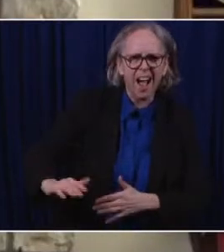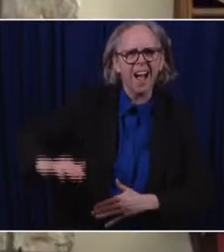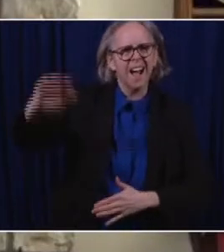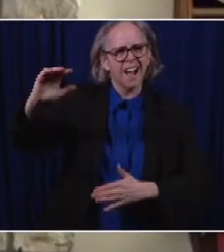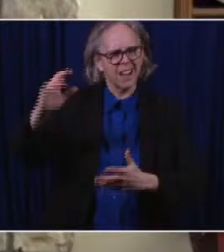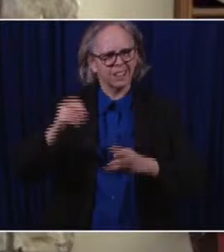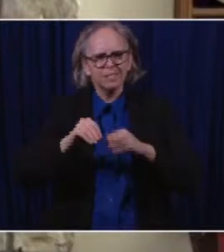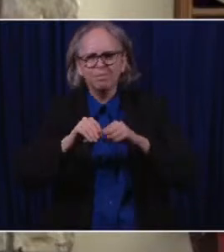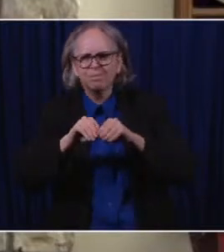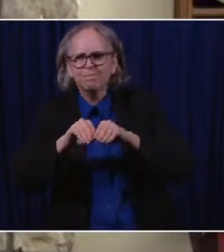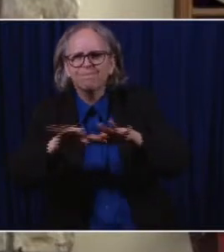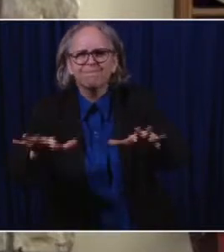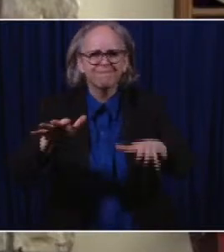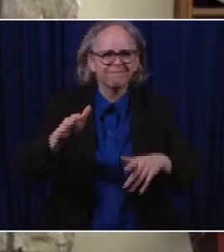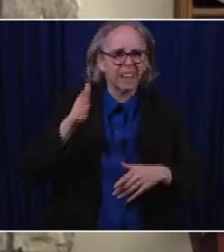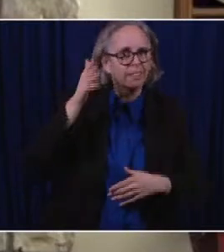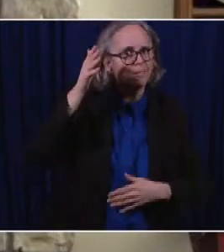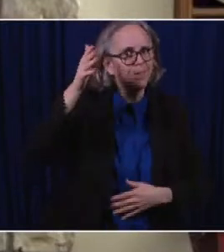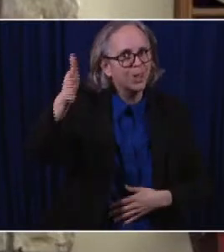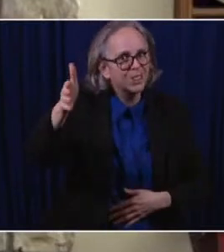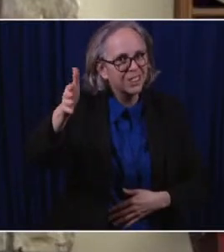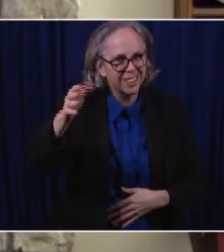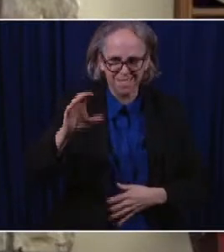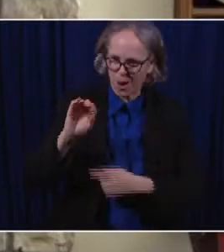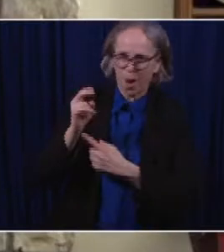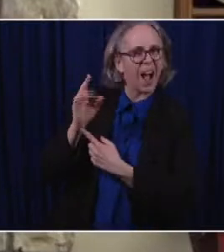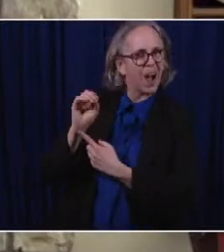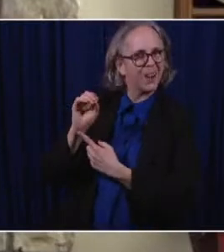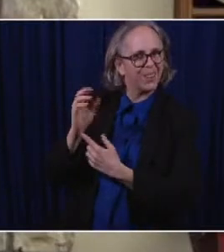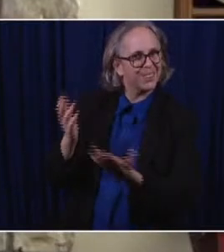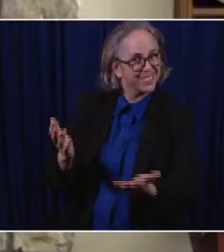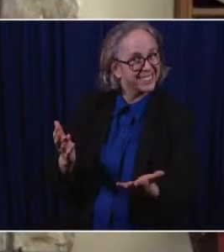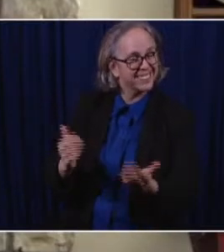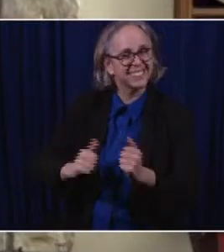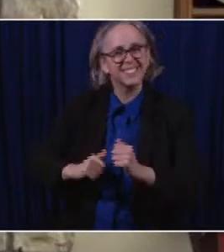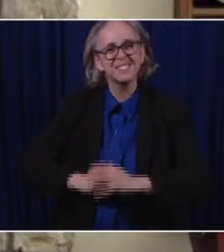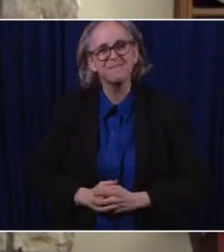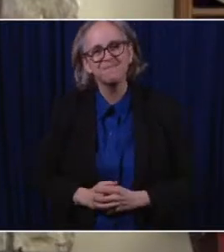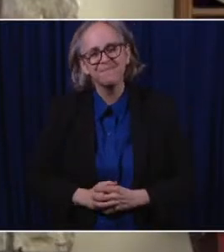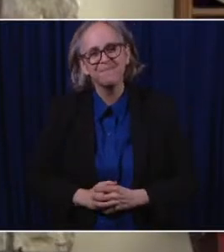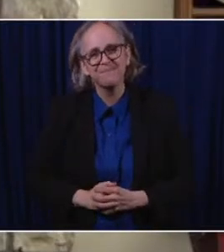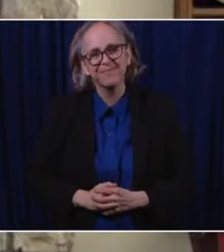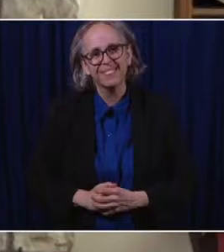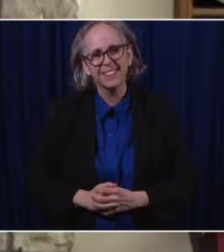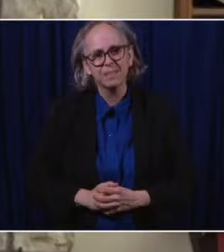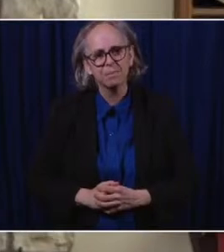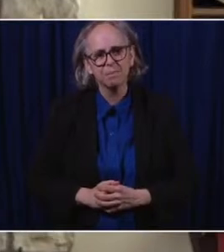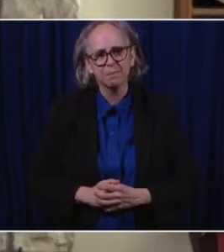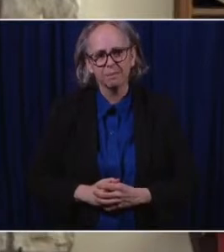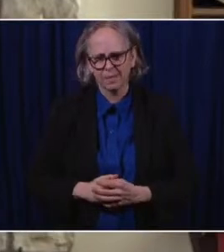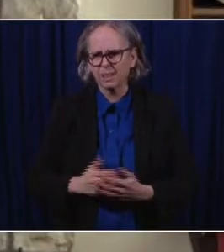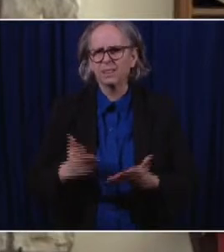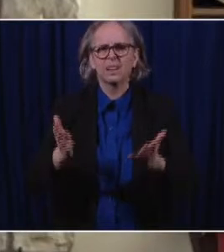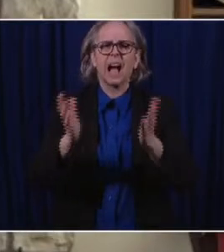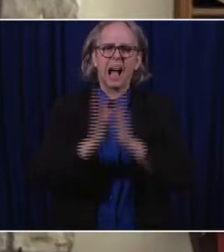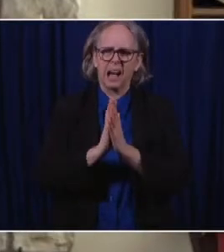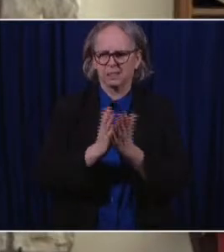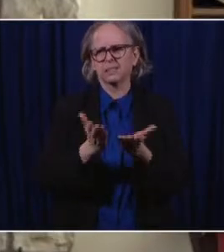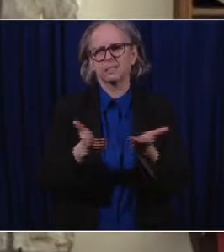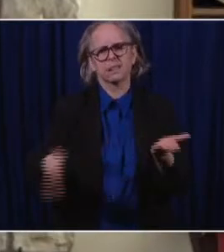state for many, many years to come. So I'm asking for that public discussion to